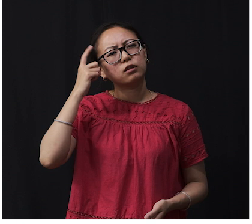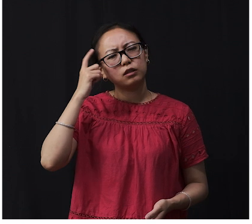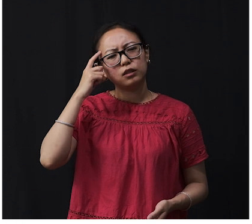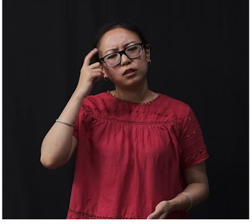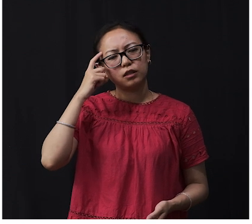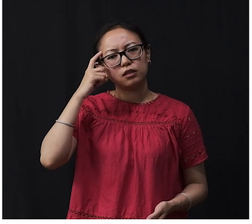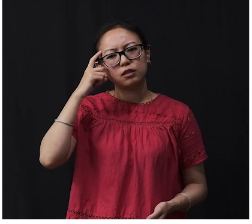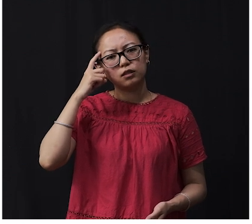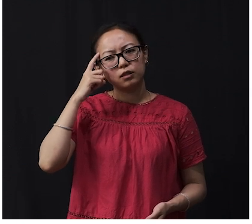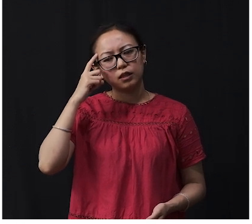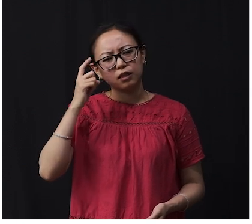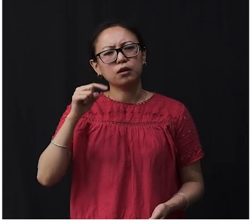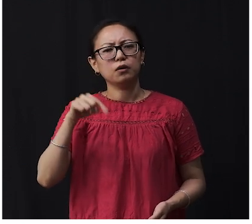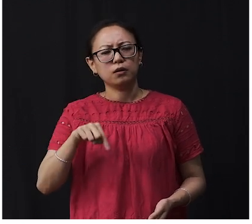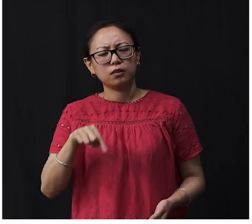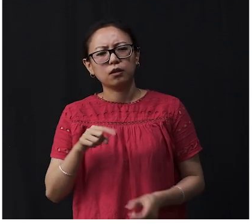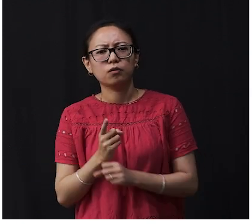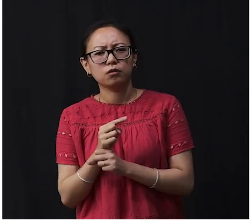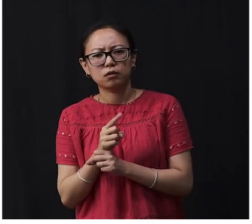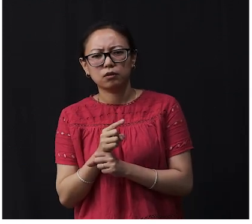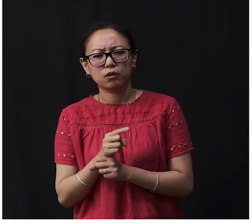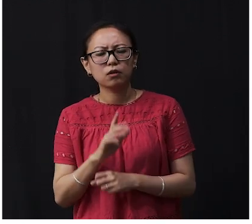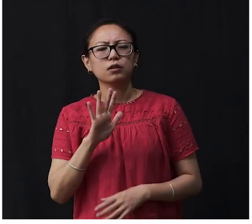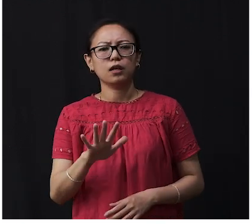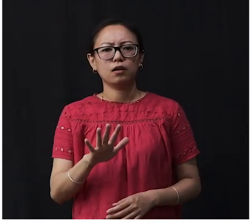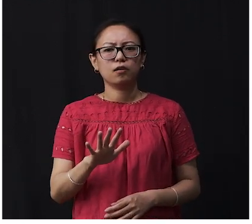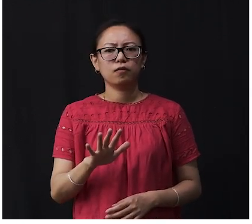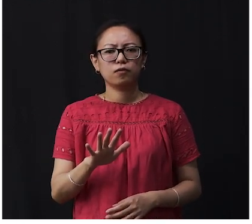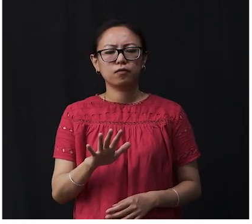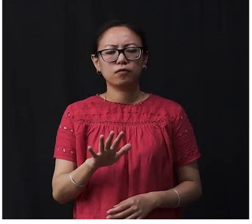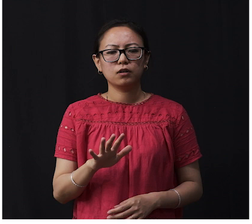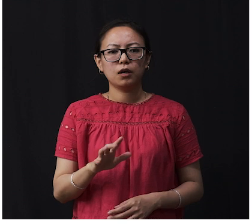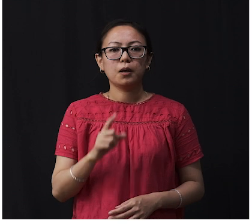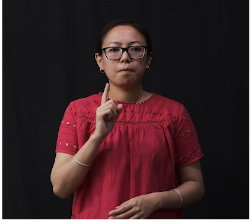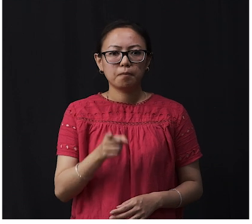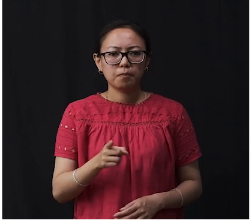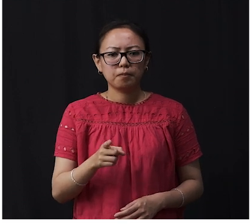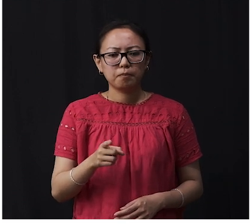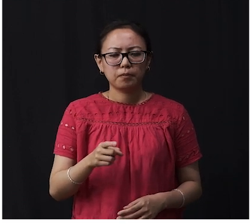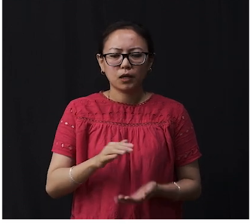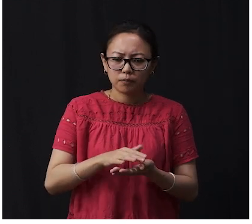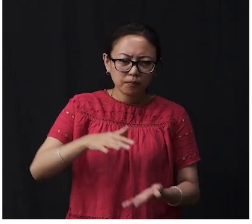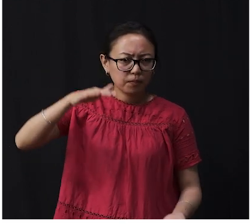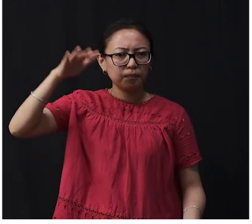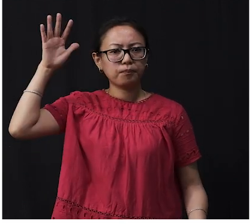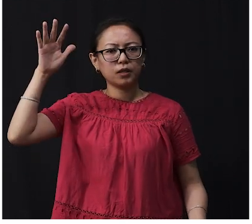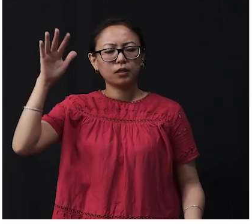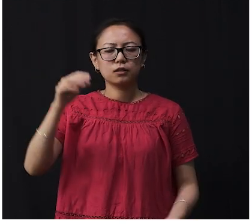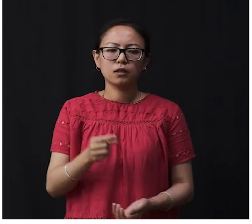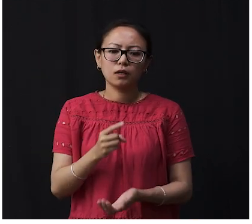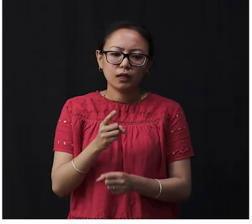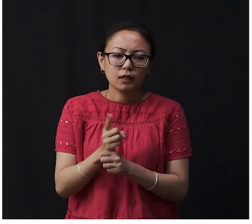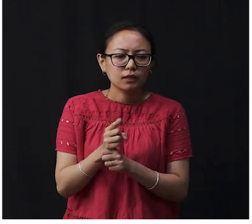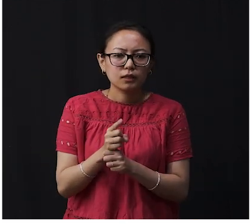not need my tail. The tail will not give me any help, so I will get rid of it. That means I will remove my